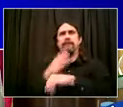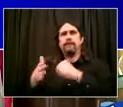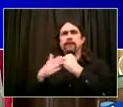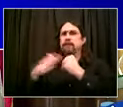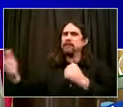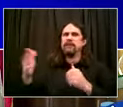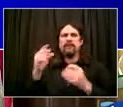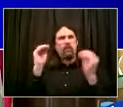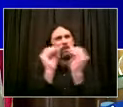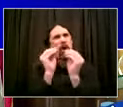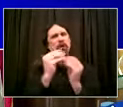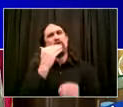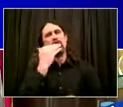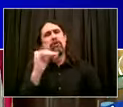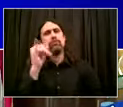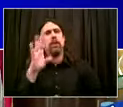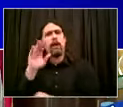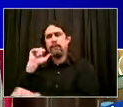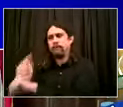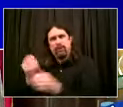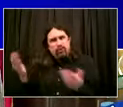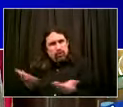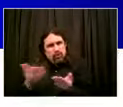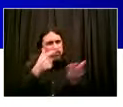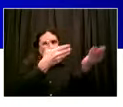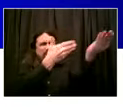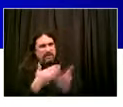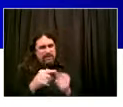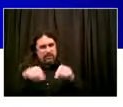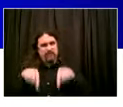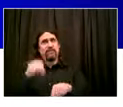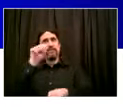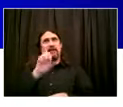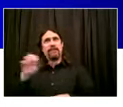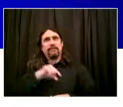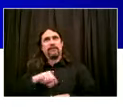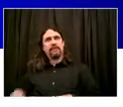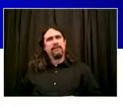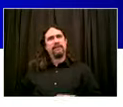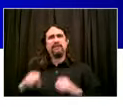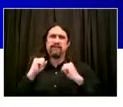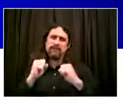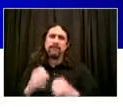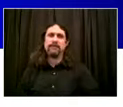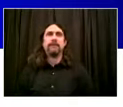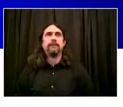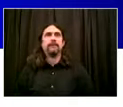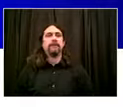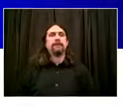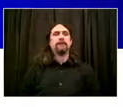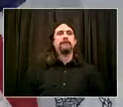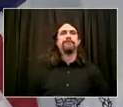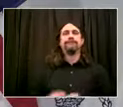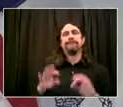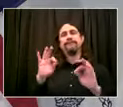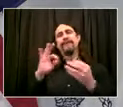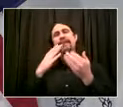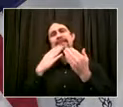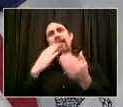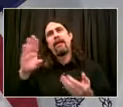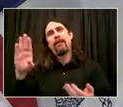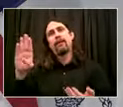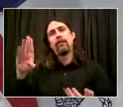Thank you so much, Borough President. And Borough President, I like to say we need to put working people first, and that's what this plan does. Thank you for your